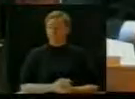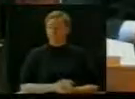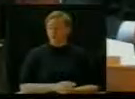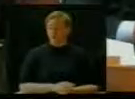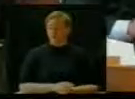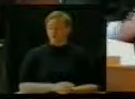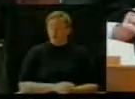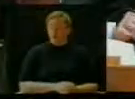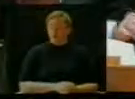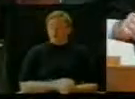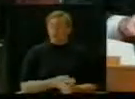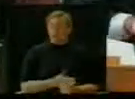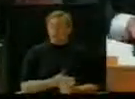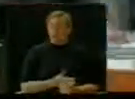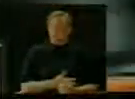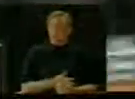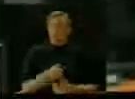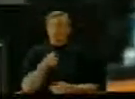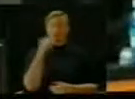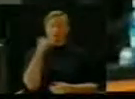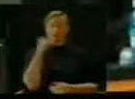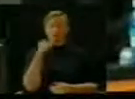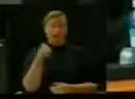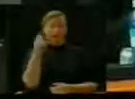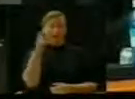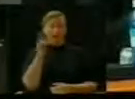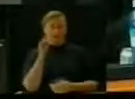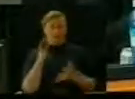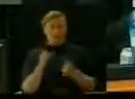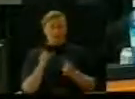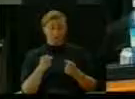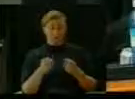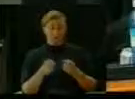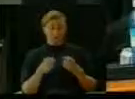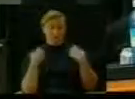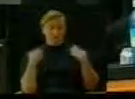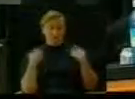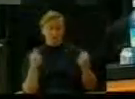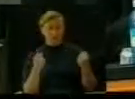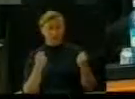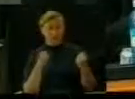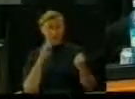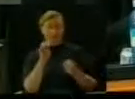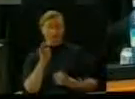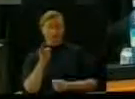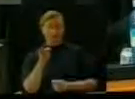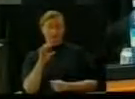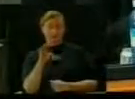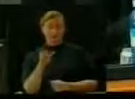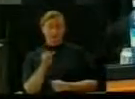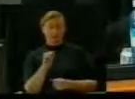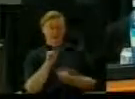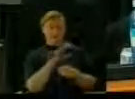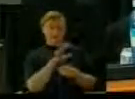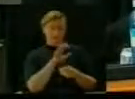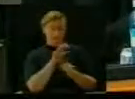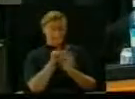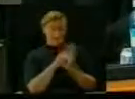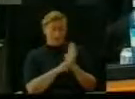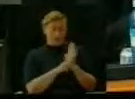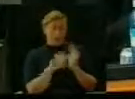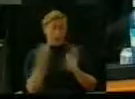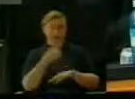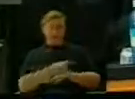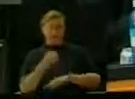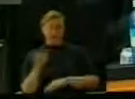withdraw. I think, if what we want to do is strengthen the ethics policy, we've got a strength right now. Today, when we